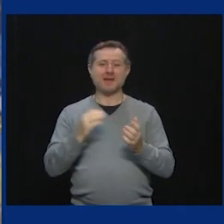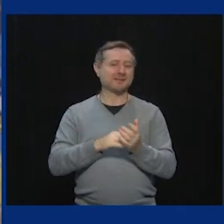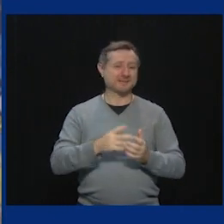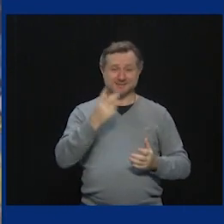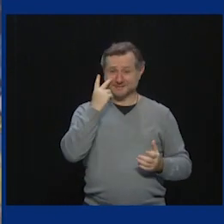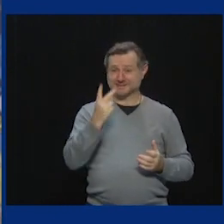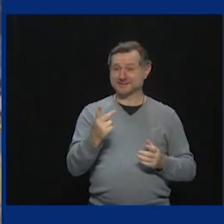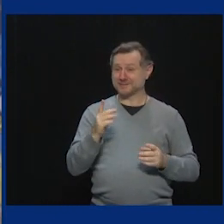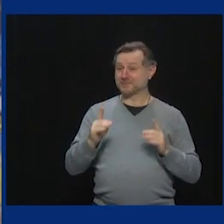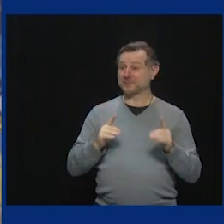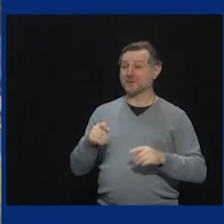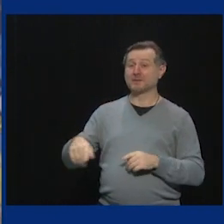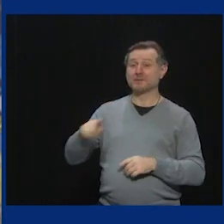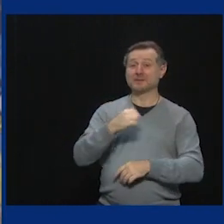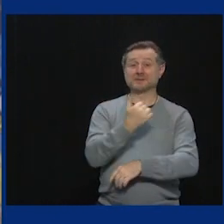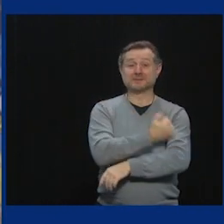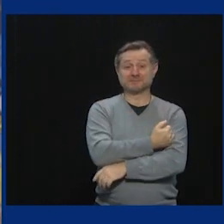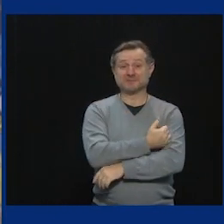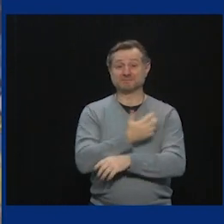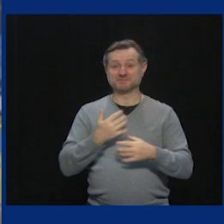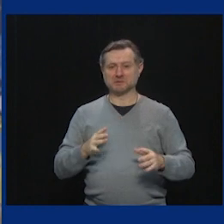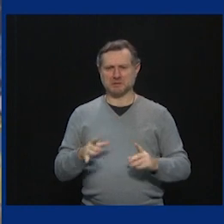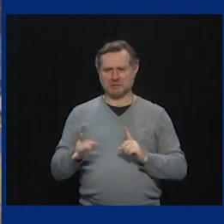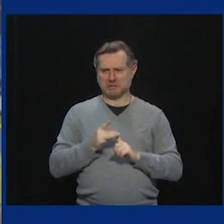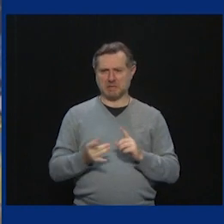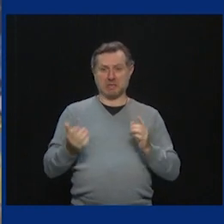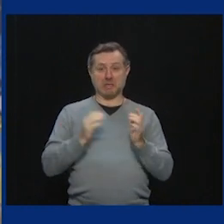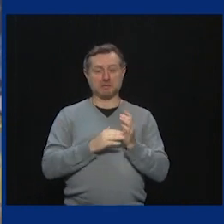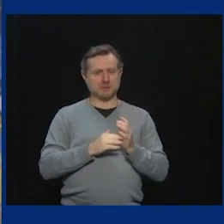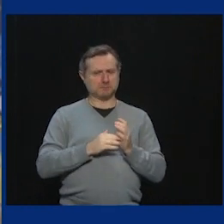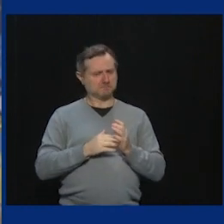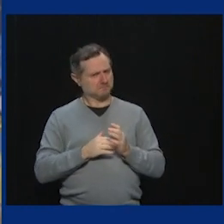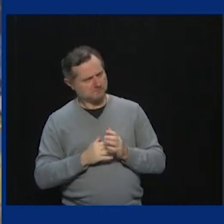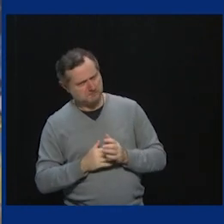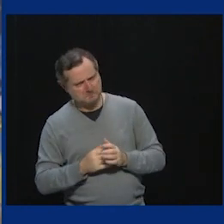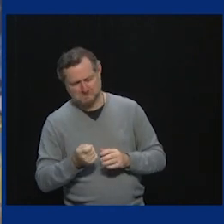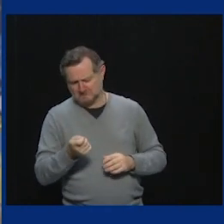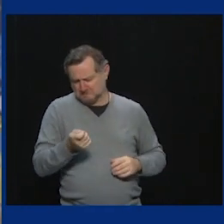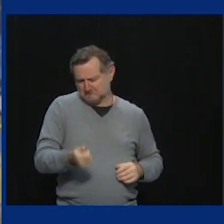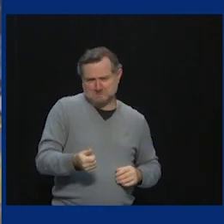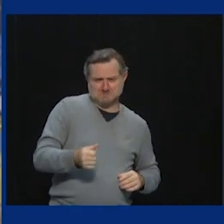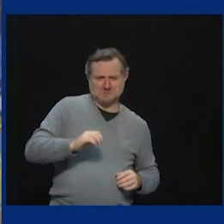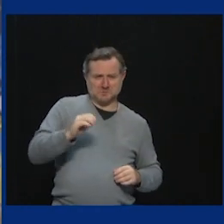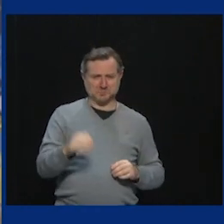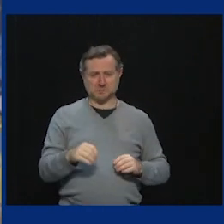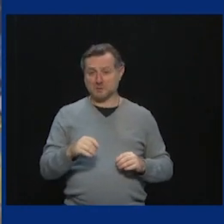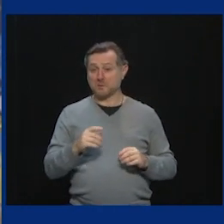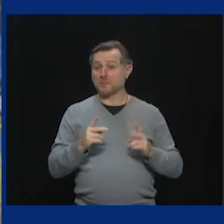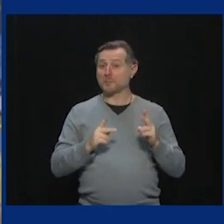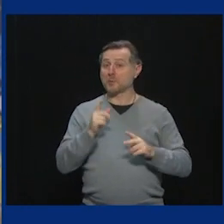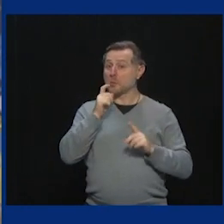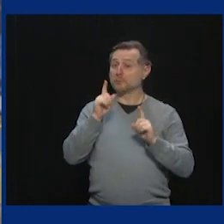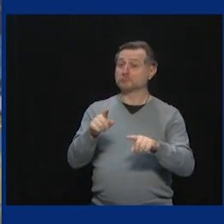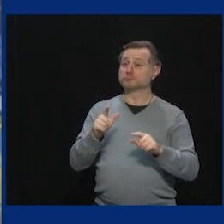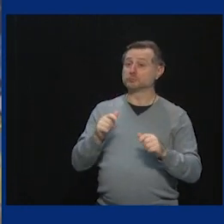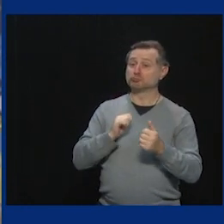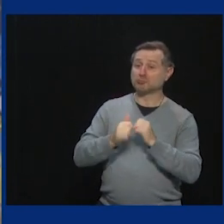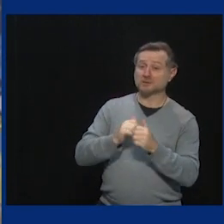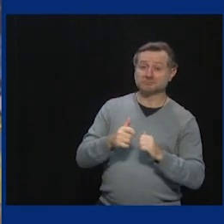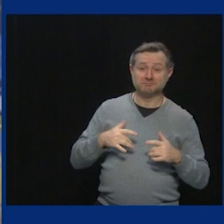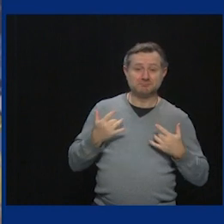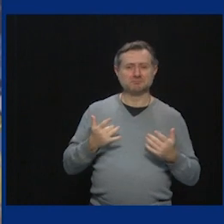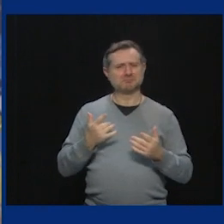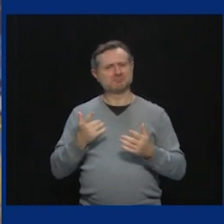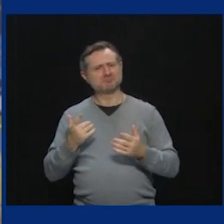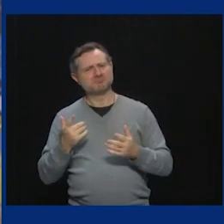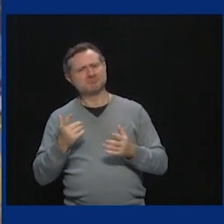is so minuscule. And if people are vaccinated, I know people going to sporting events have to be vaccinated. People going into restaurants have to be